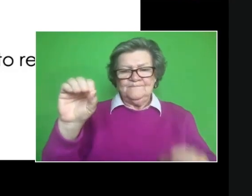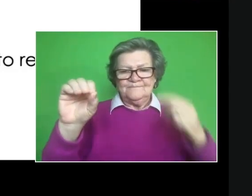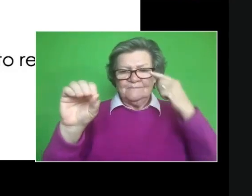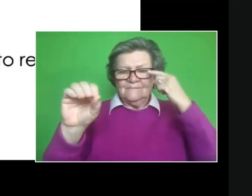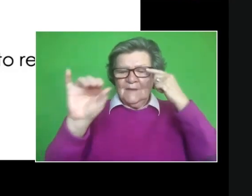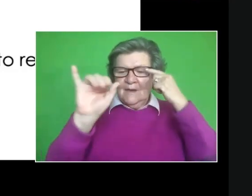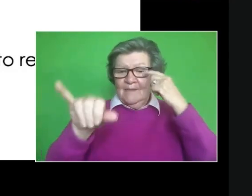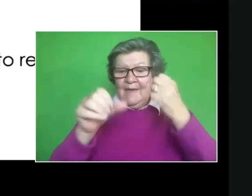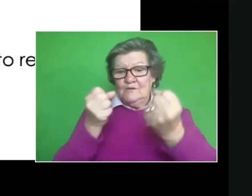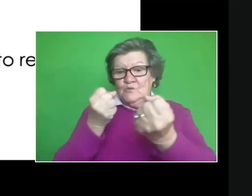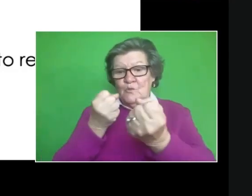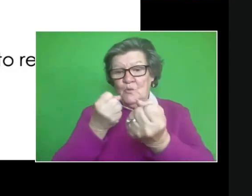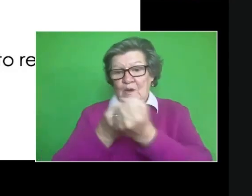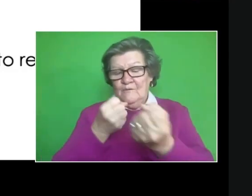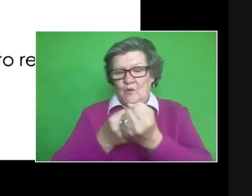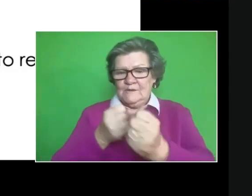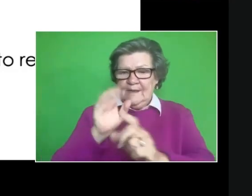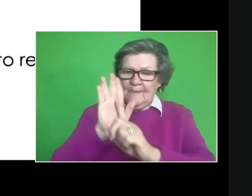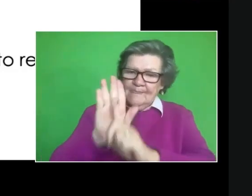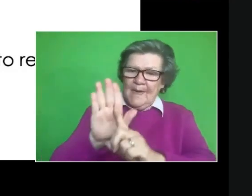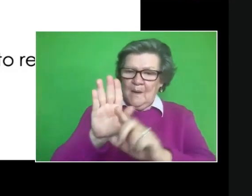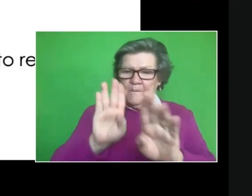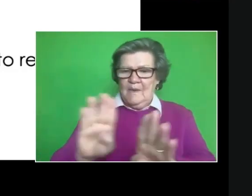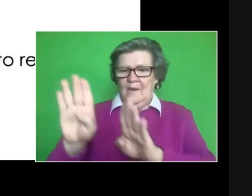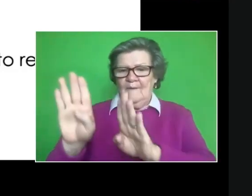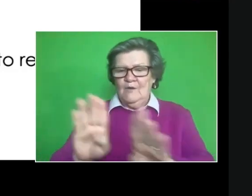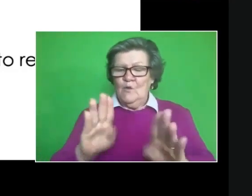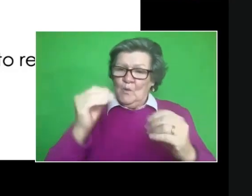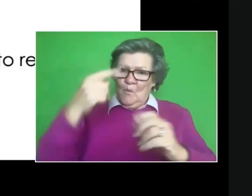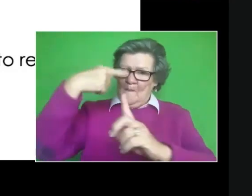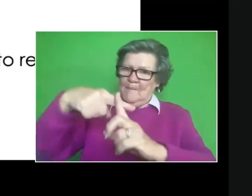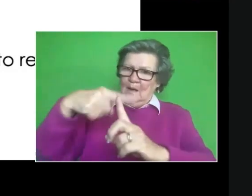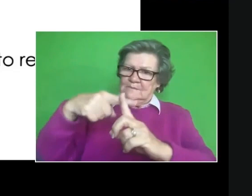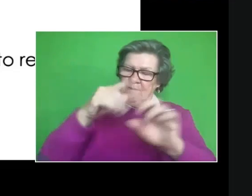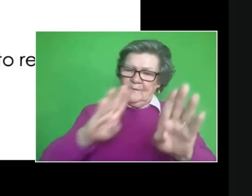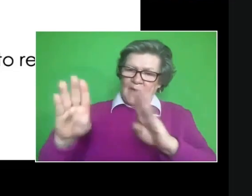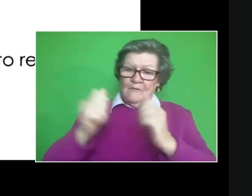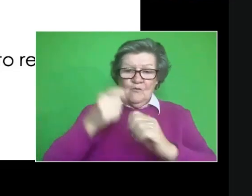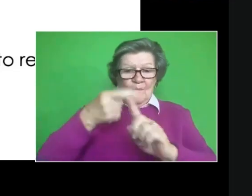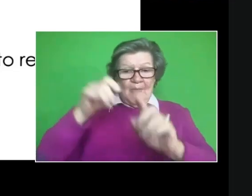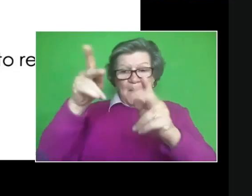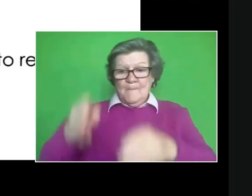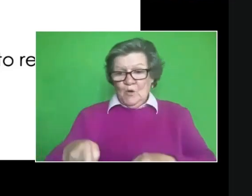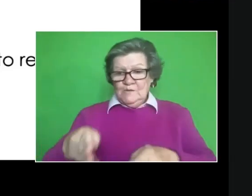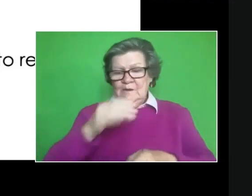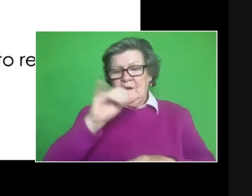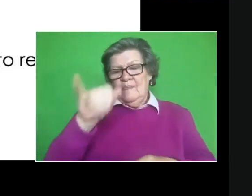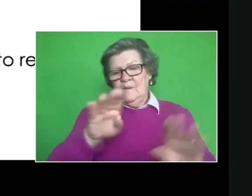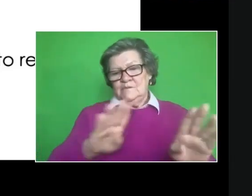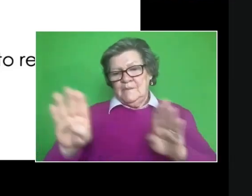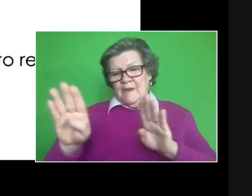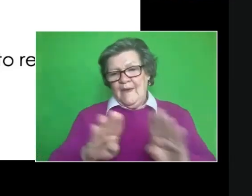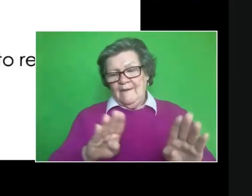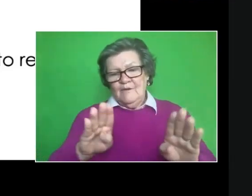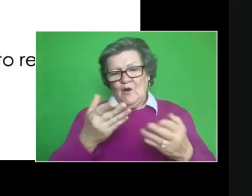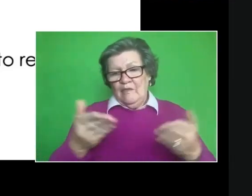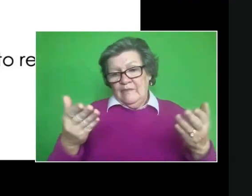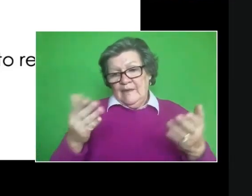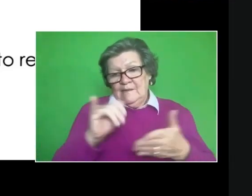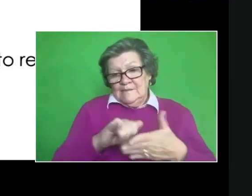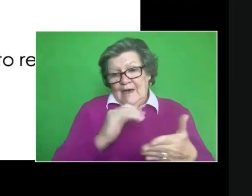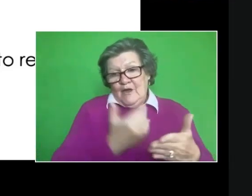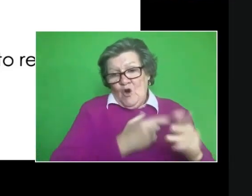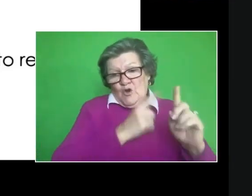reinforced other behaviors. So we want positive behaviors from the individual, and those behaviors are things that are goals for